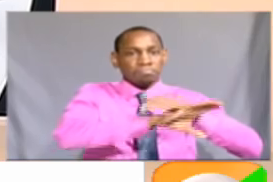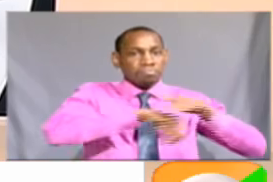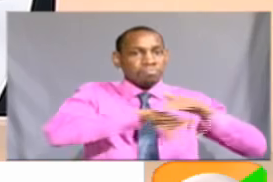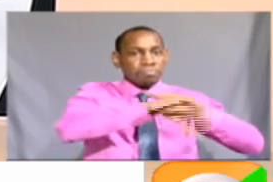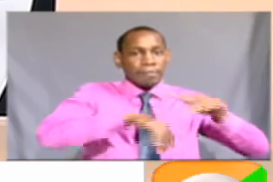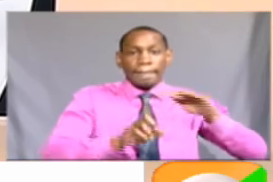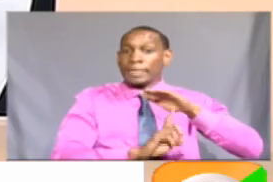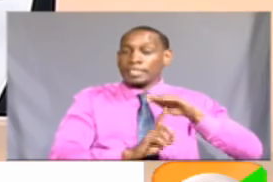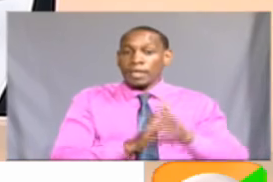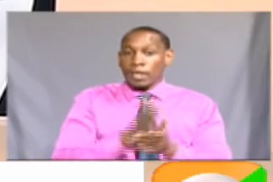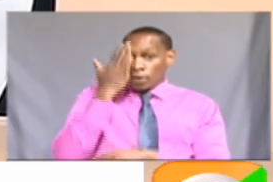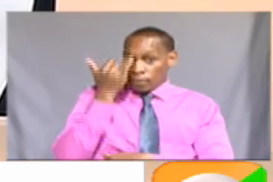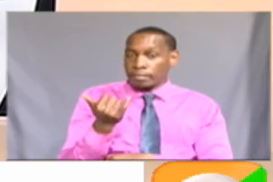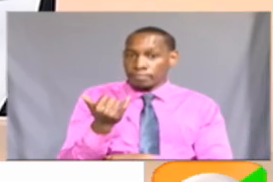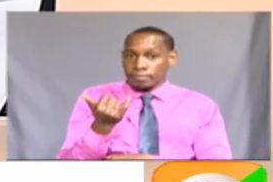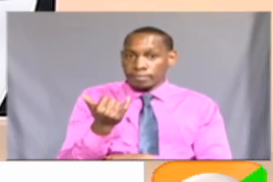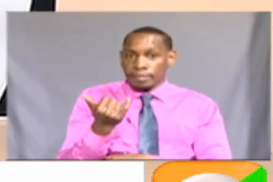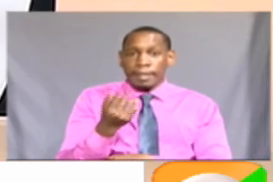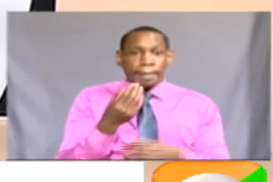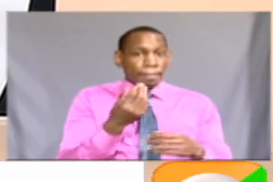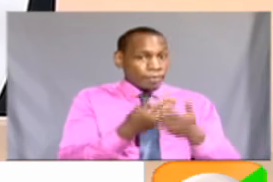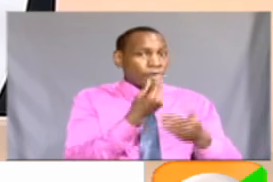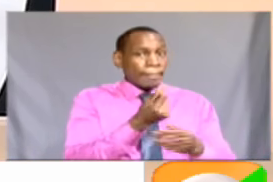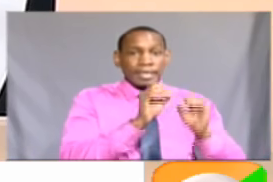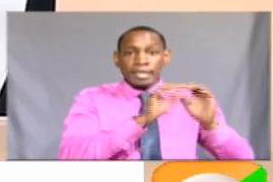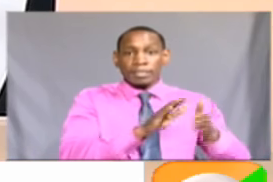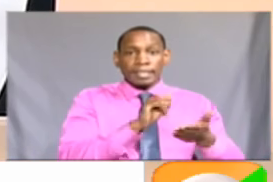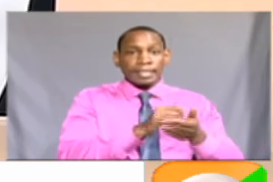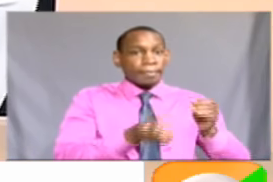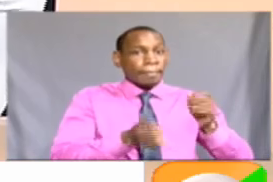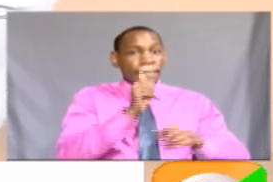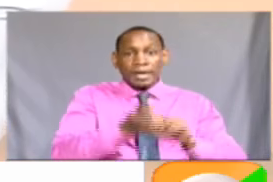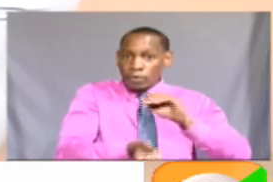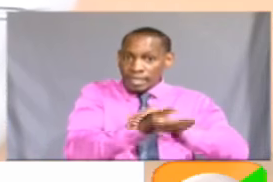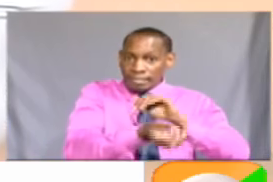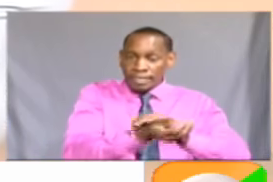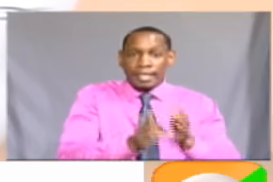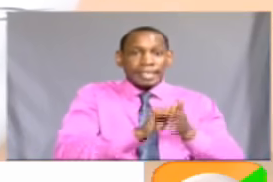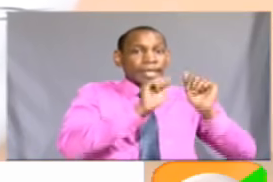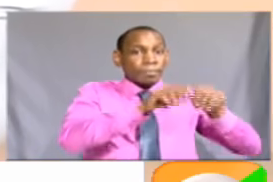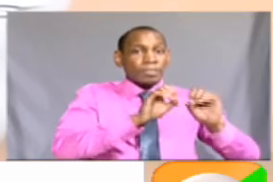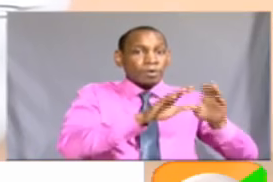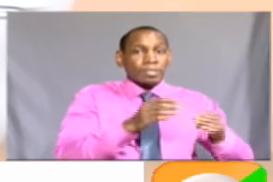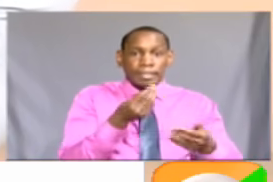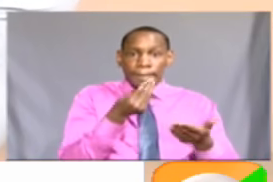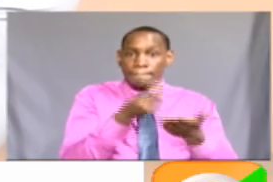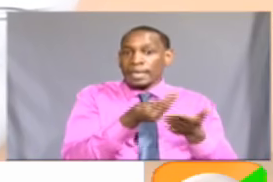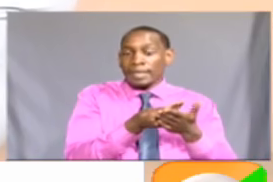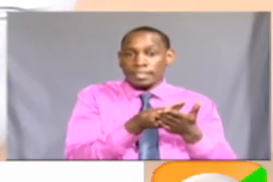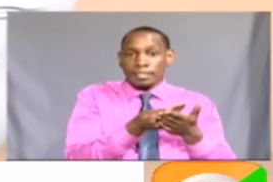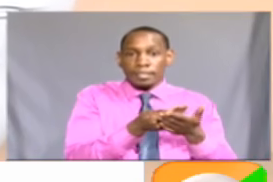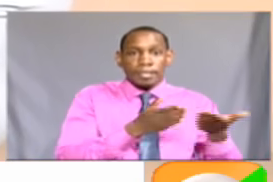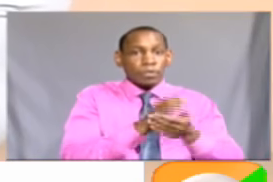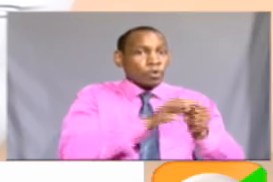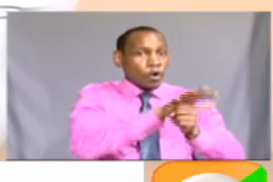ministry. Because money has been lost there and has never been accounted for. So it is possible to lose a lot of money